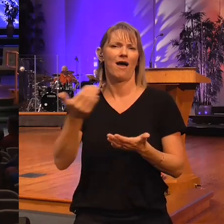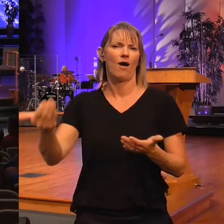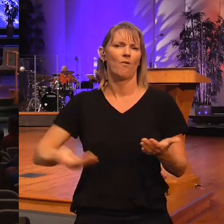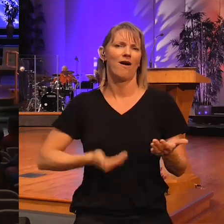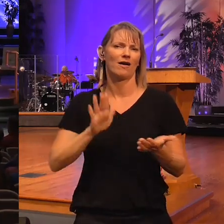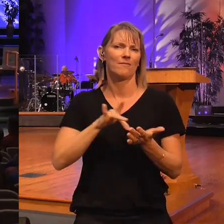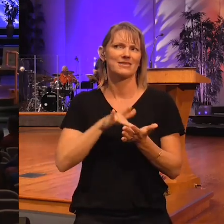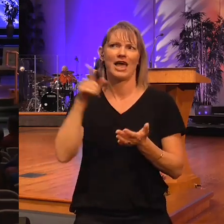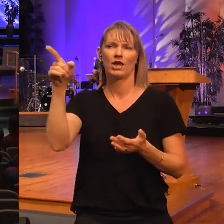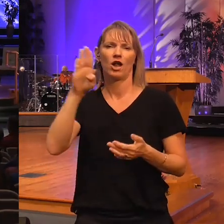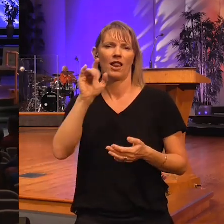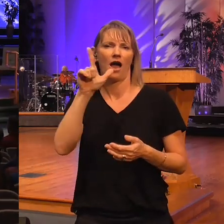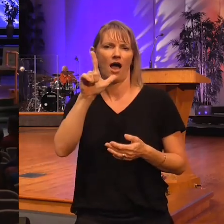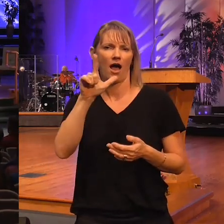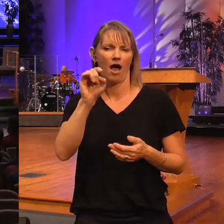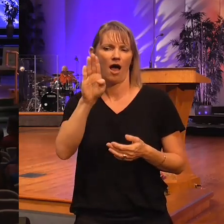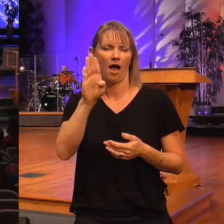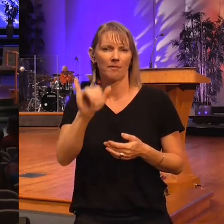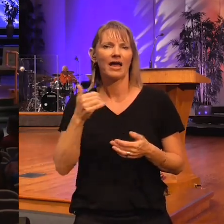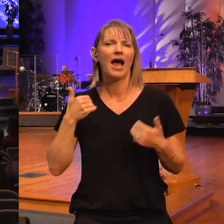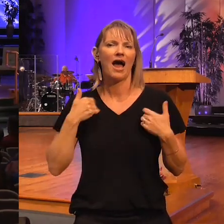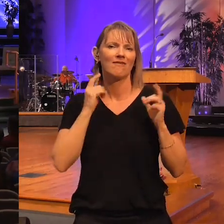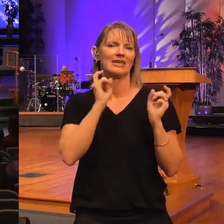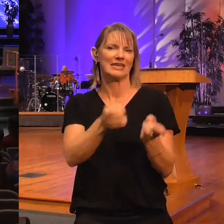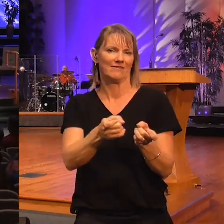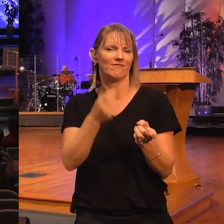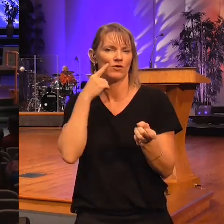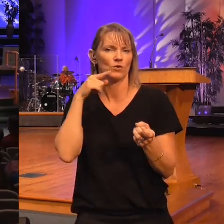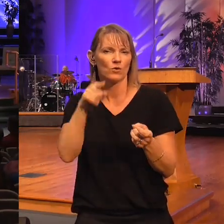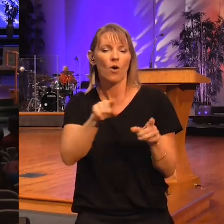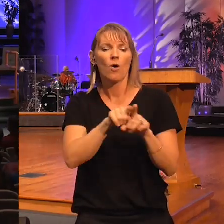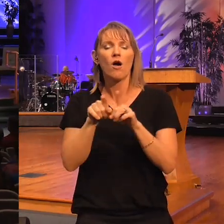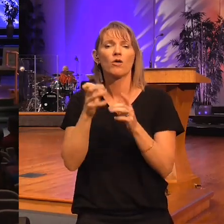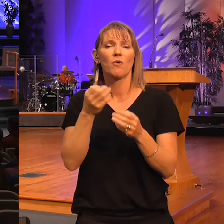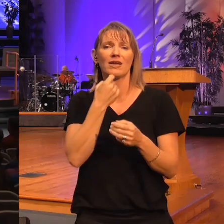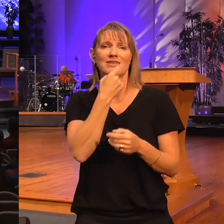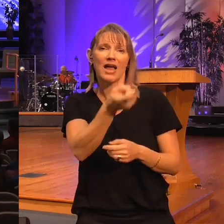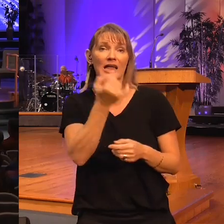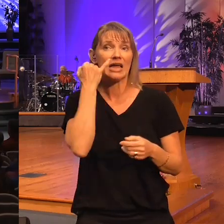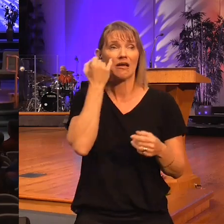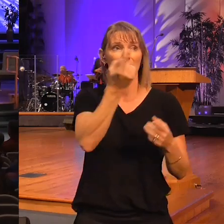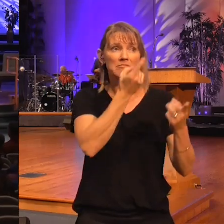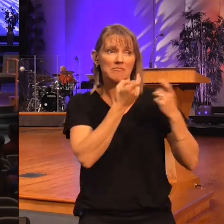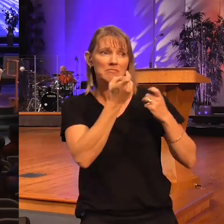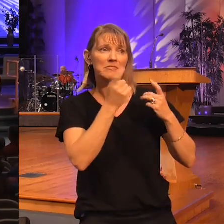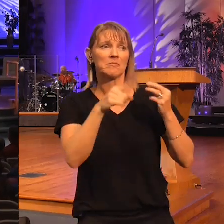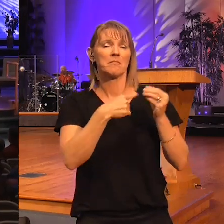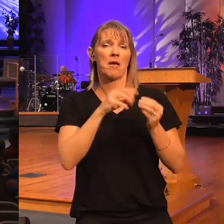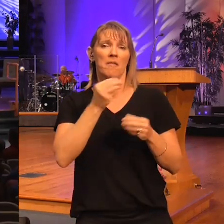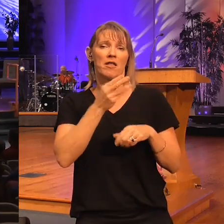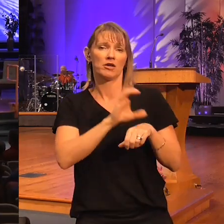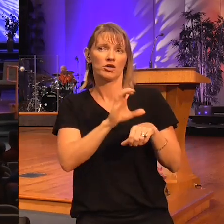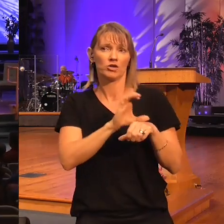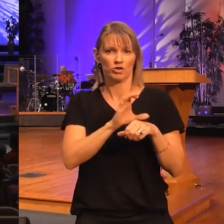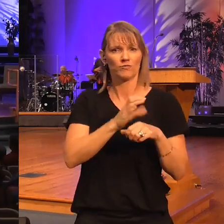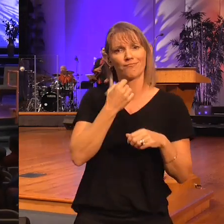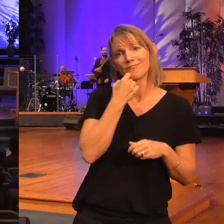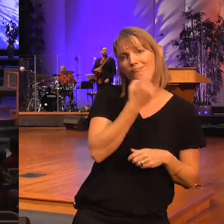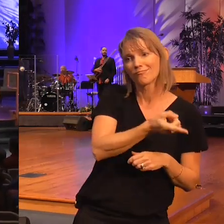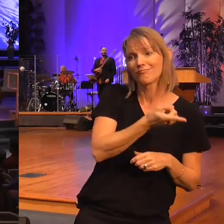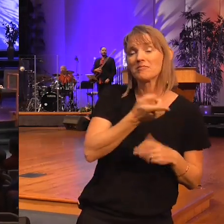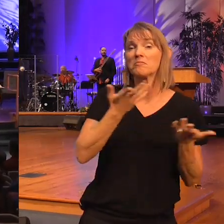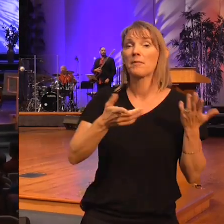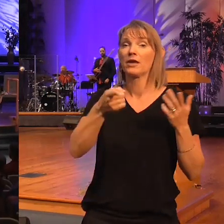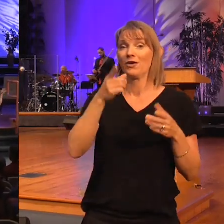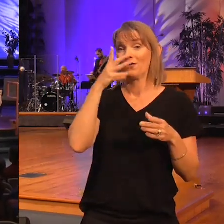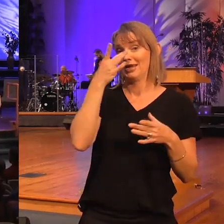Center. We have a gift for you, and we also want to tell you anything you might want to know about Mile High, and you might be interested in